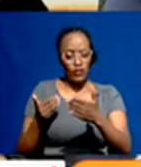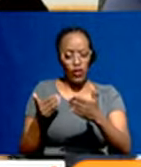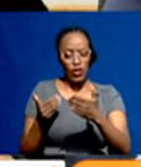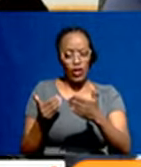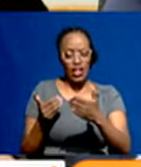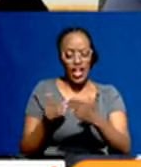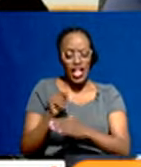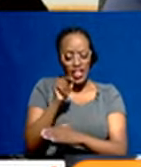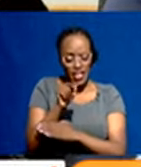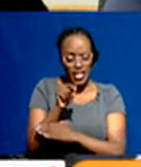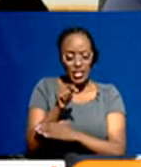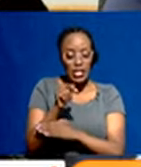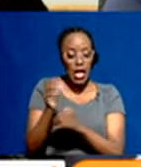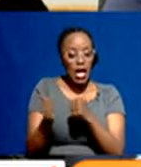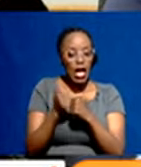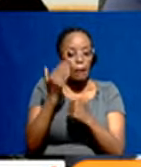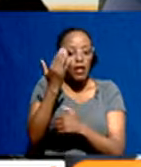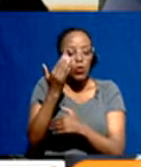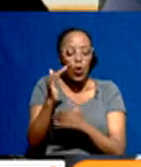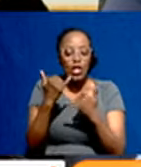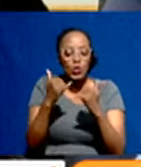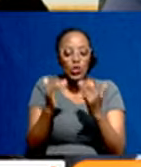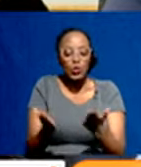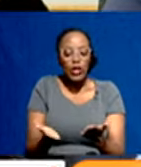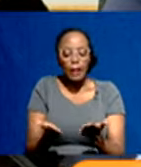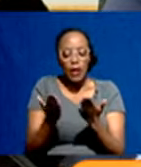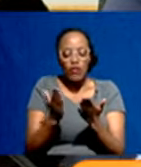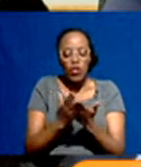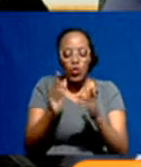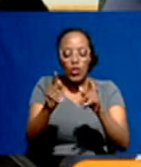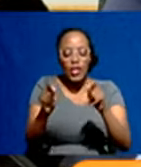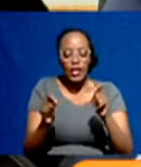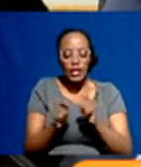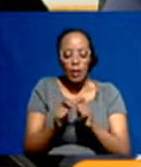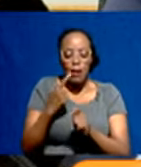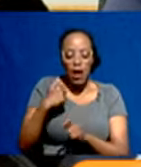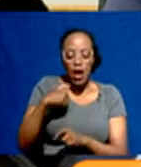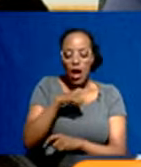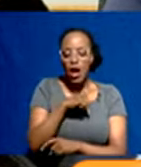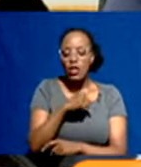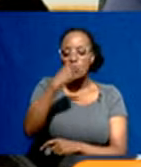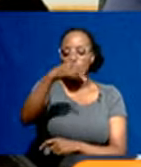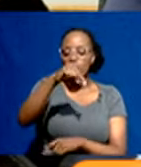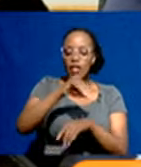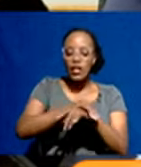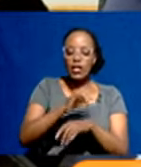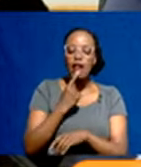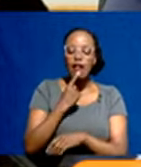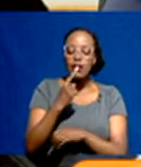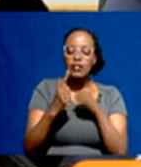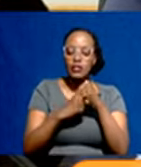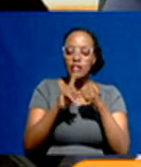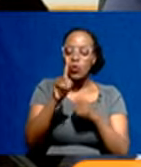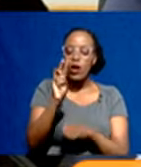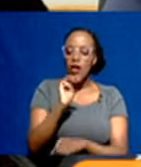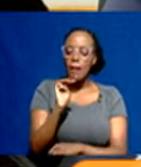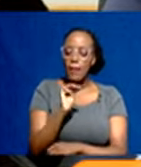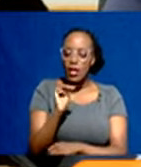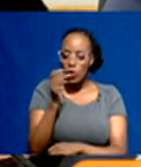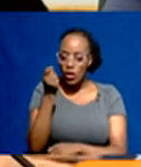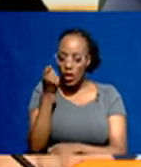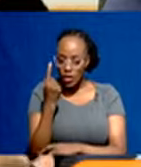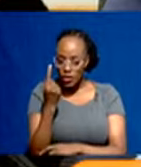it was as a result of improvement by our team that we qualified to get that 161 million, right?